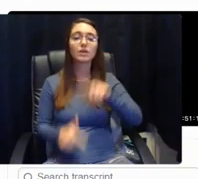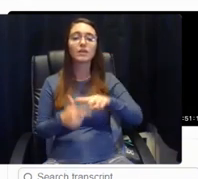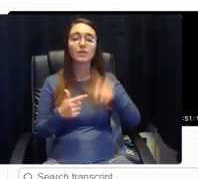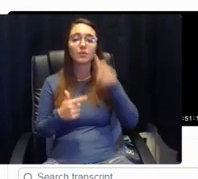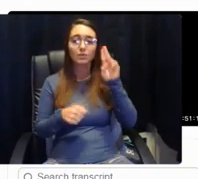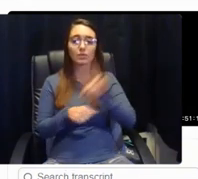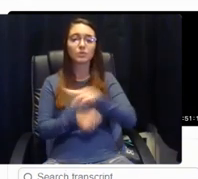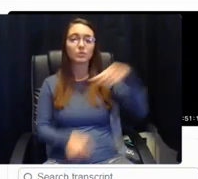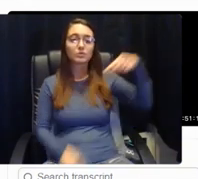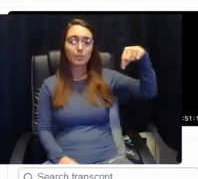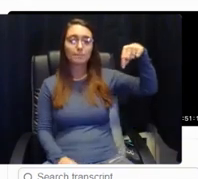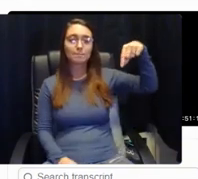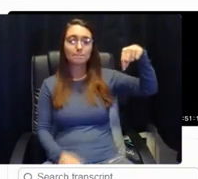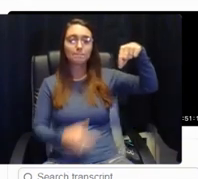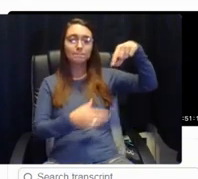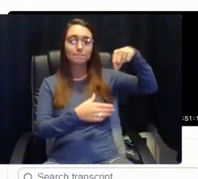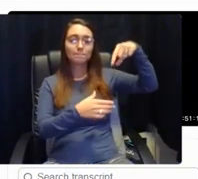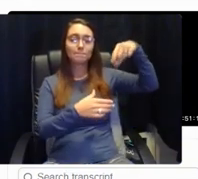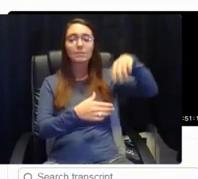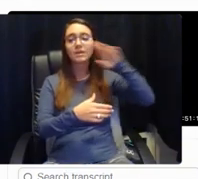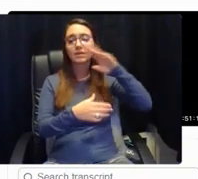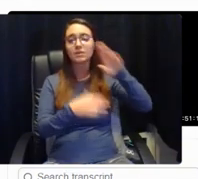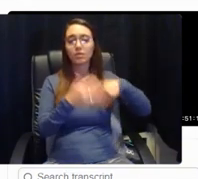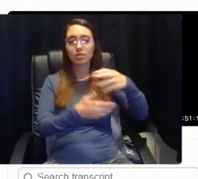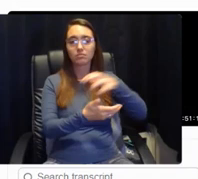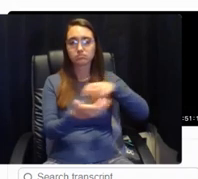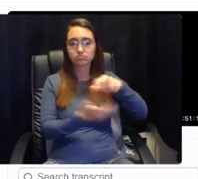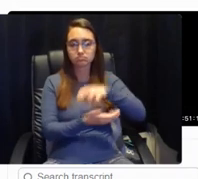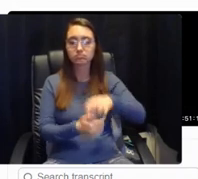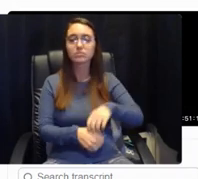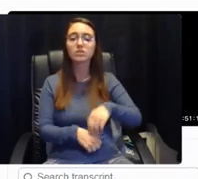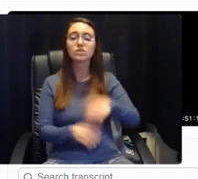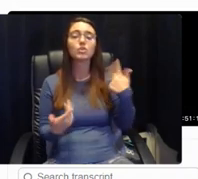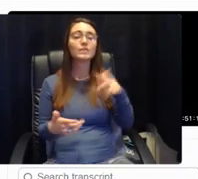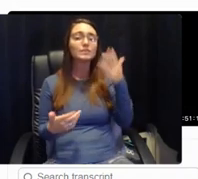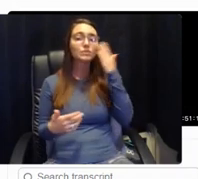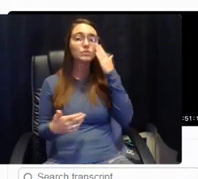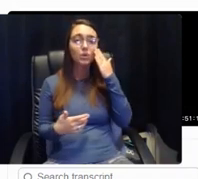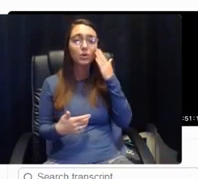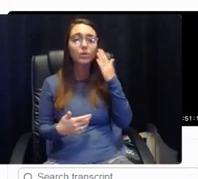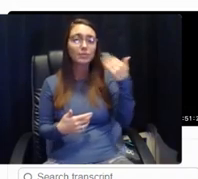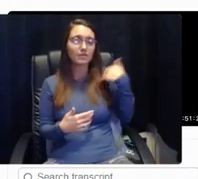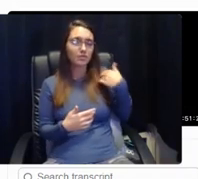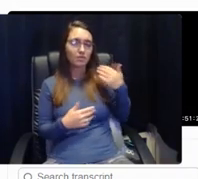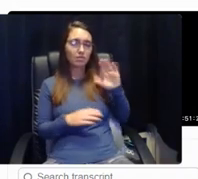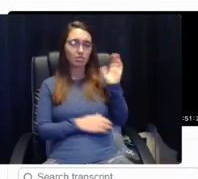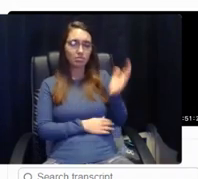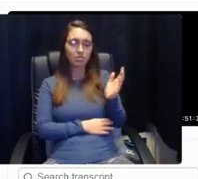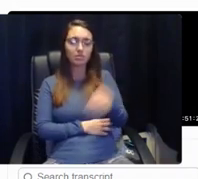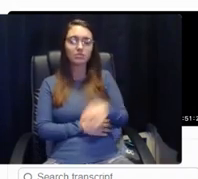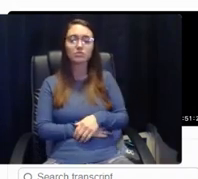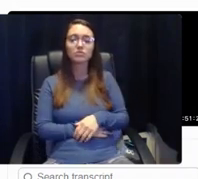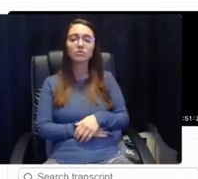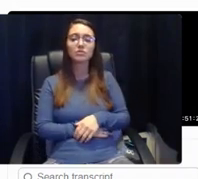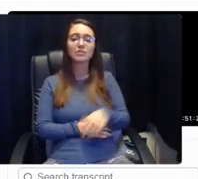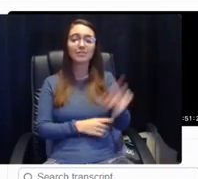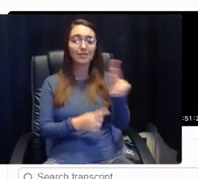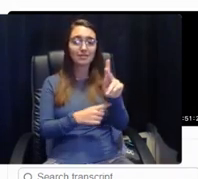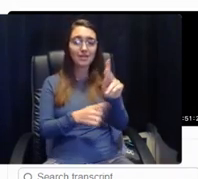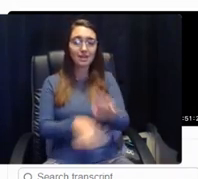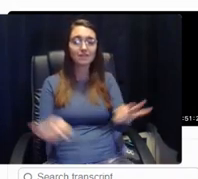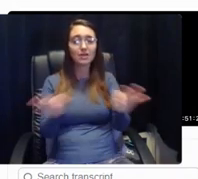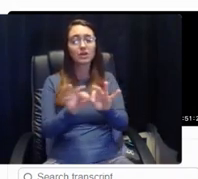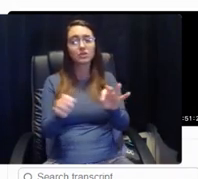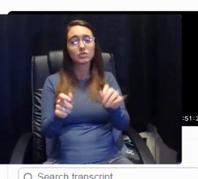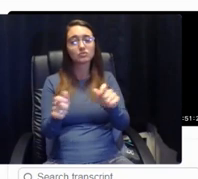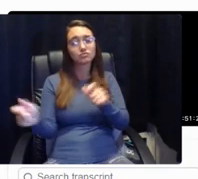burettes, drop by drop. Do we carry out a titration? So we know from previous discussion, this K value is very